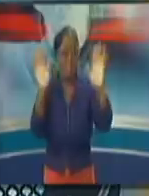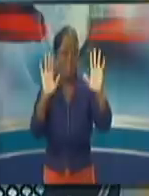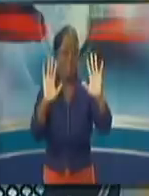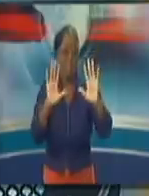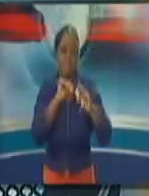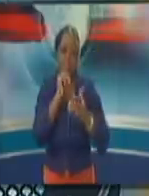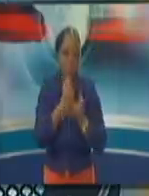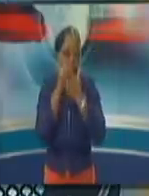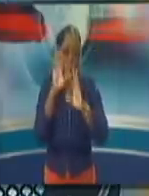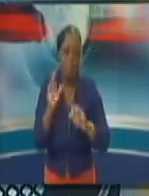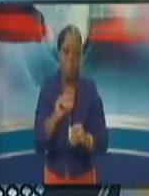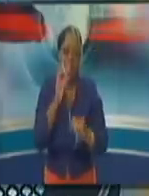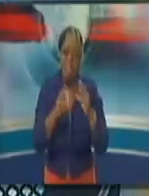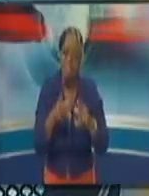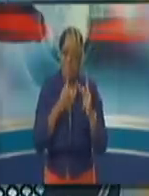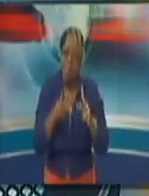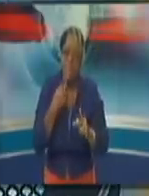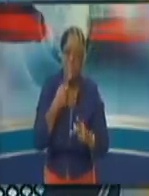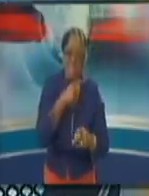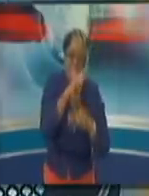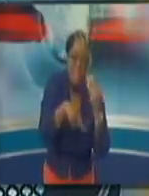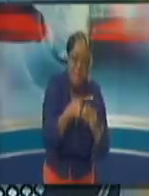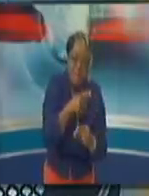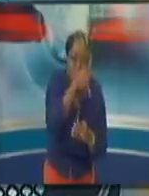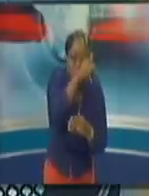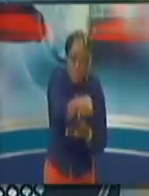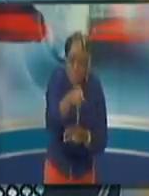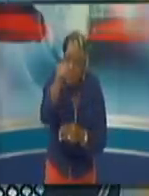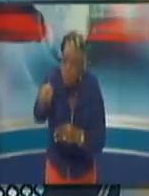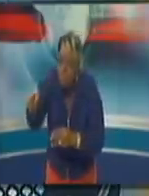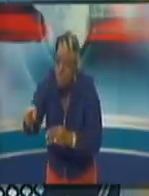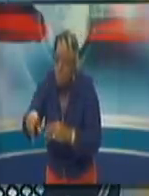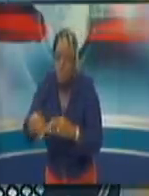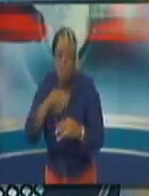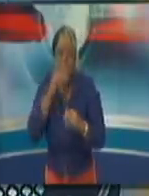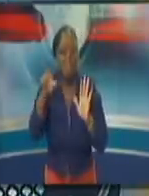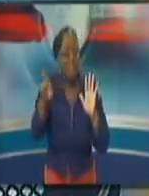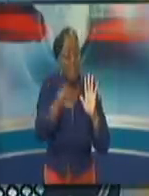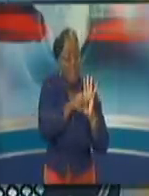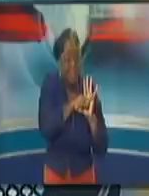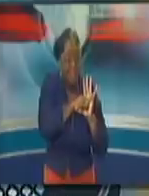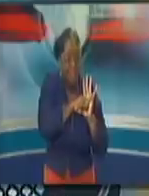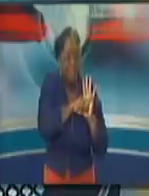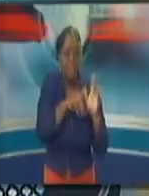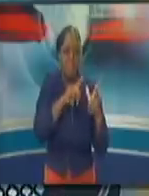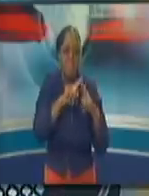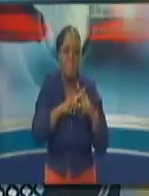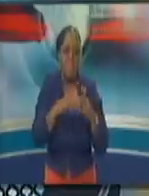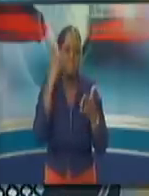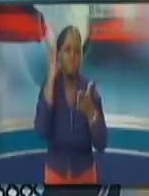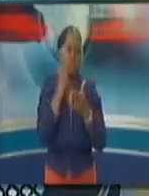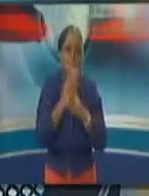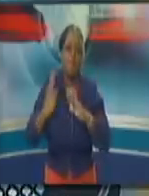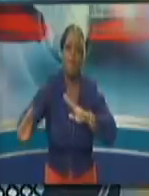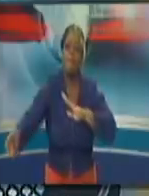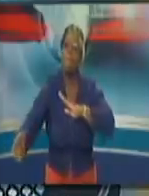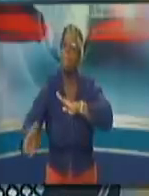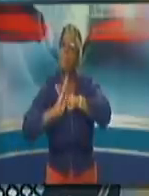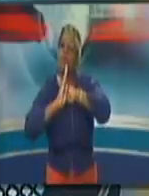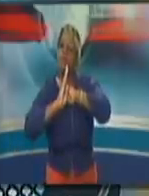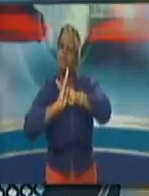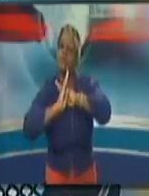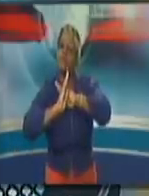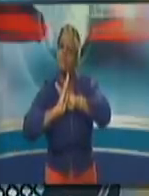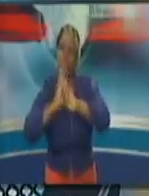people are saying things about you on social media that are negative, you need to stop exposing yourself to